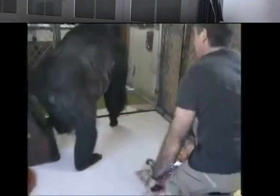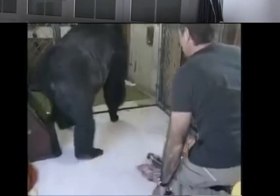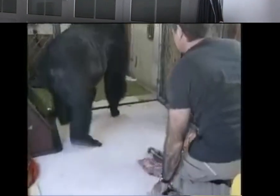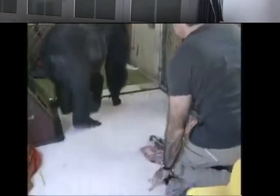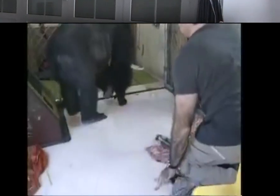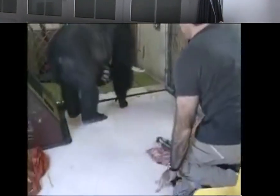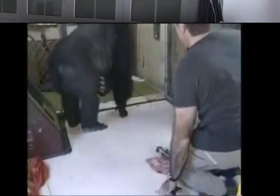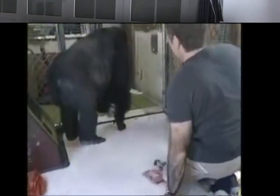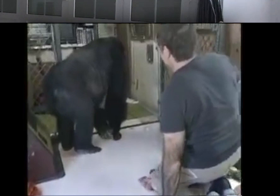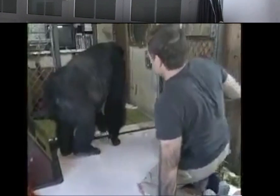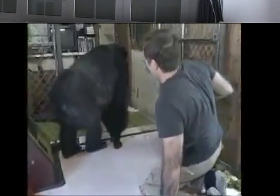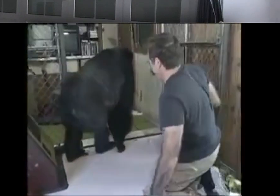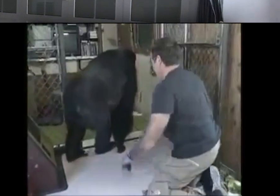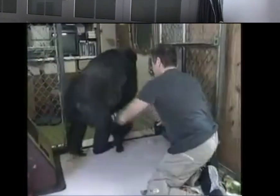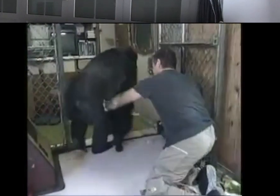Mm-hmm. She likes that.